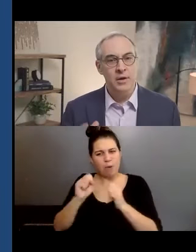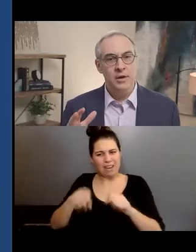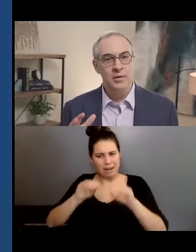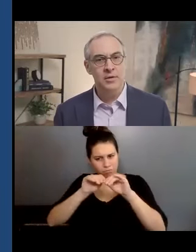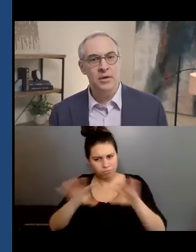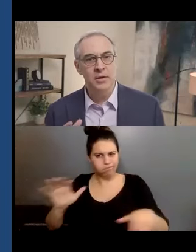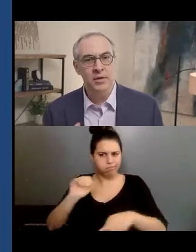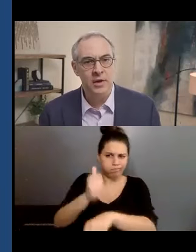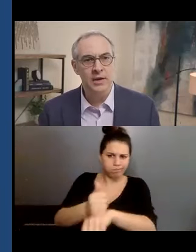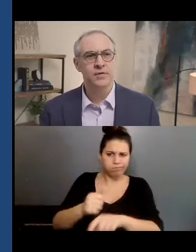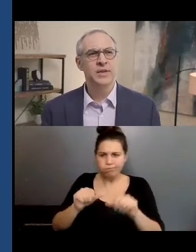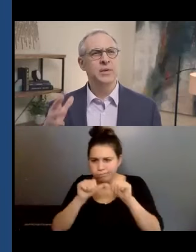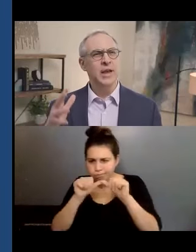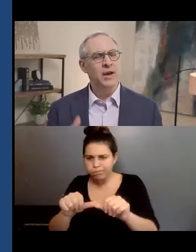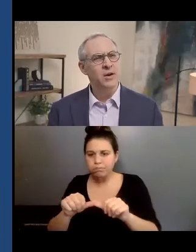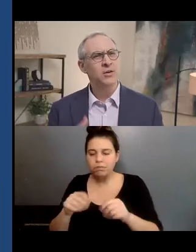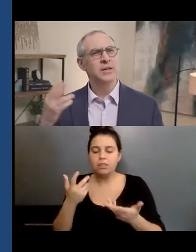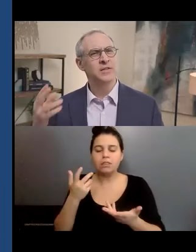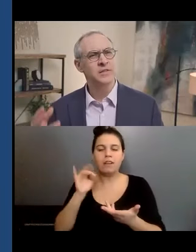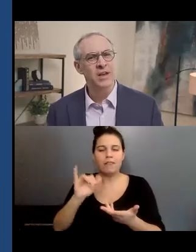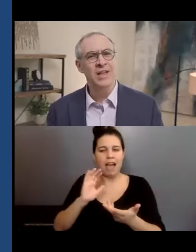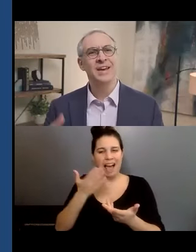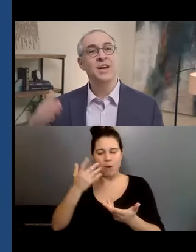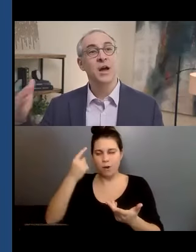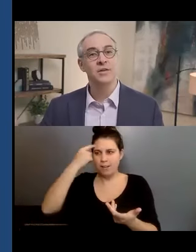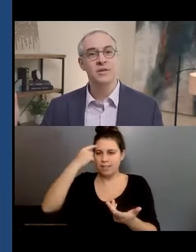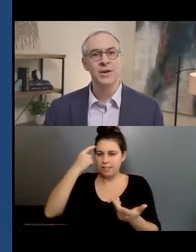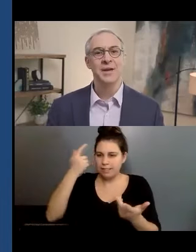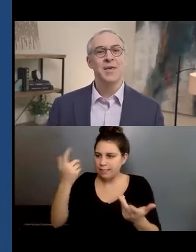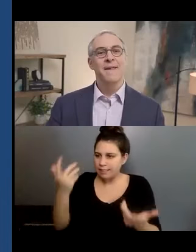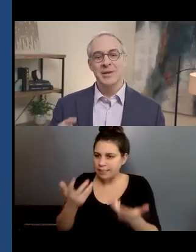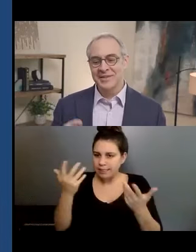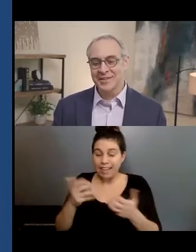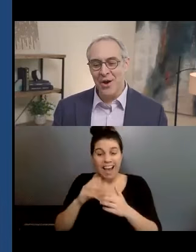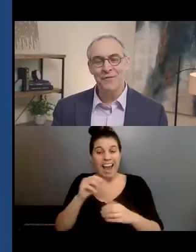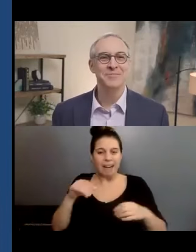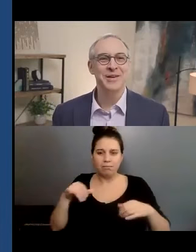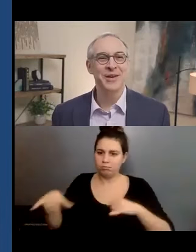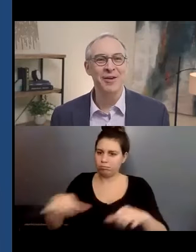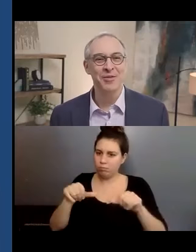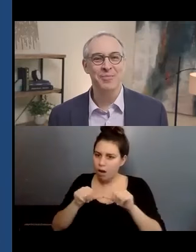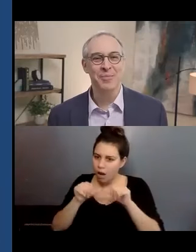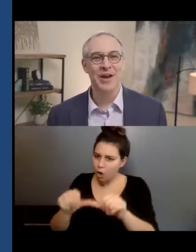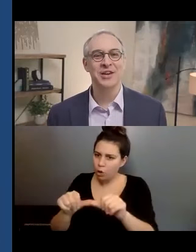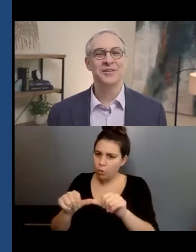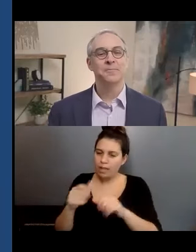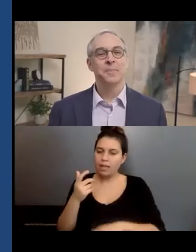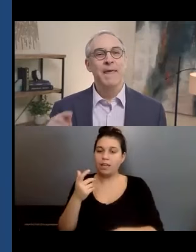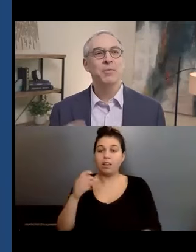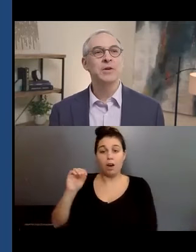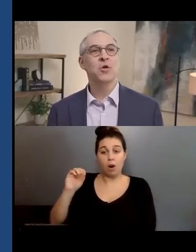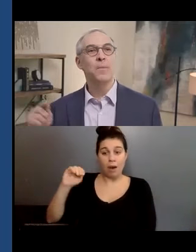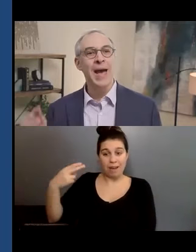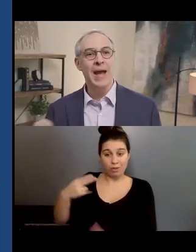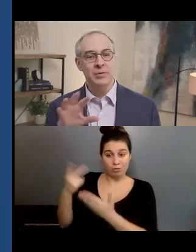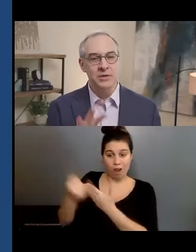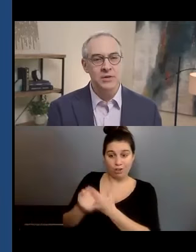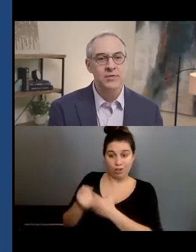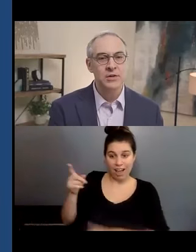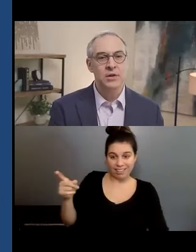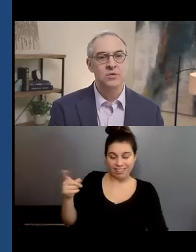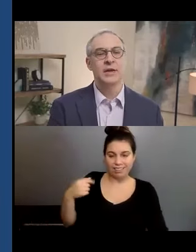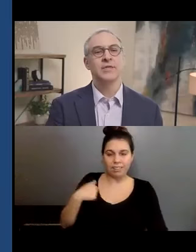another kind of theme, like how can we scale and continuity? Because in the Office of Mental Health project, I would go back,